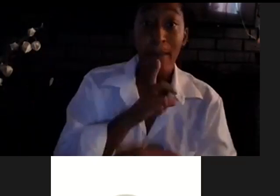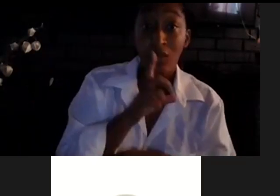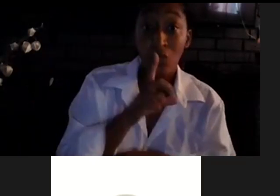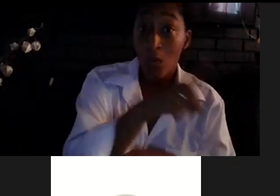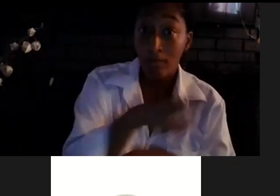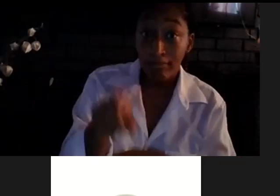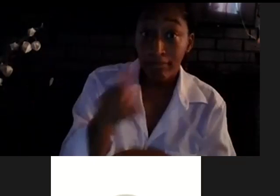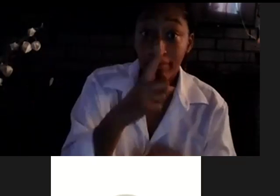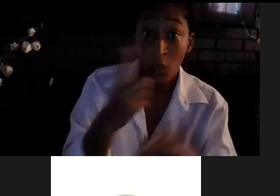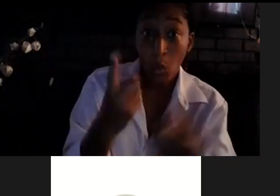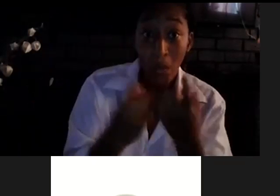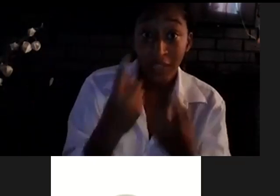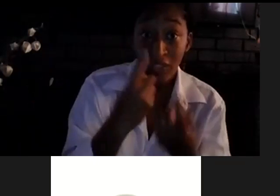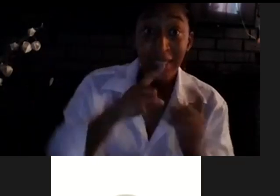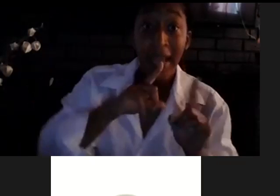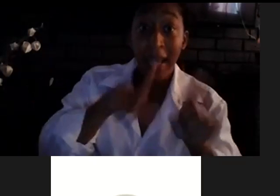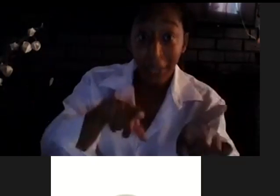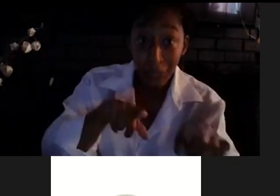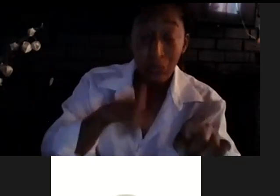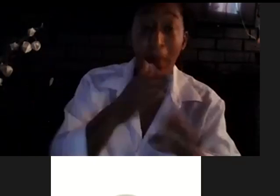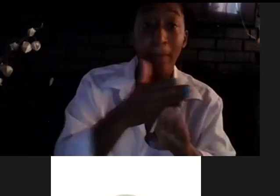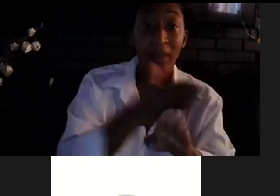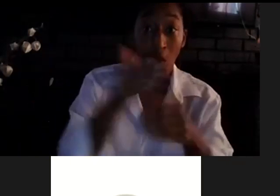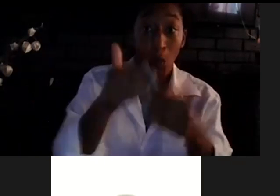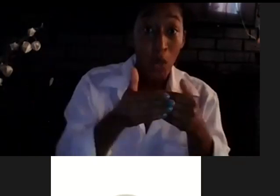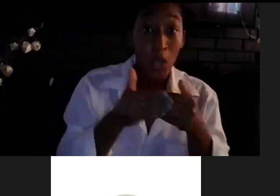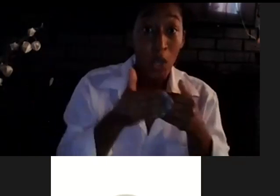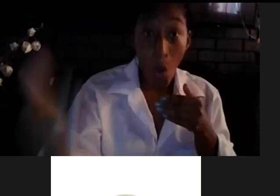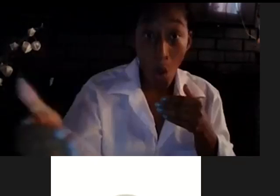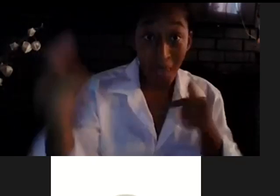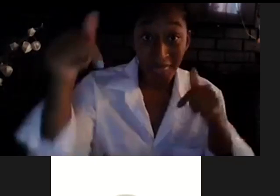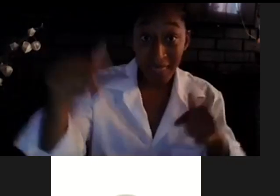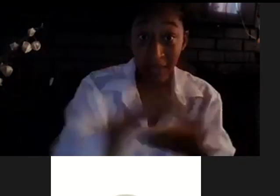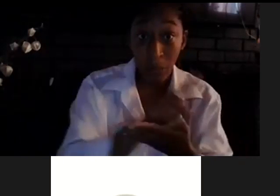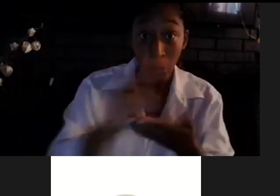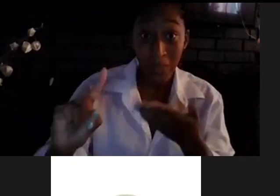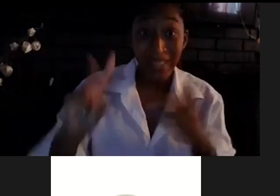and move on to the next topic for discussion.